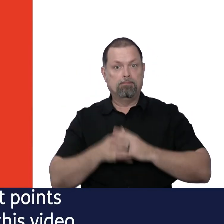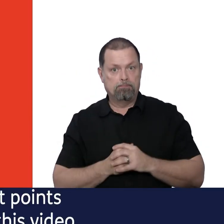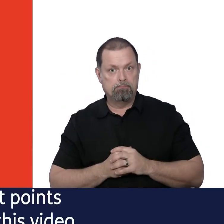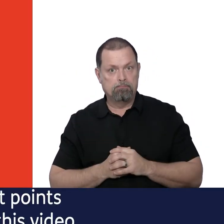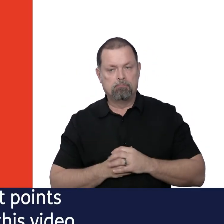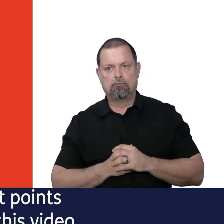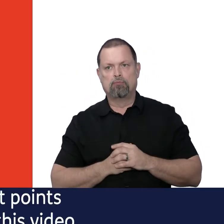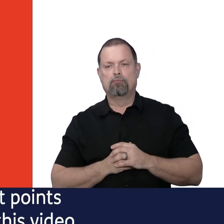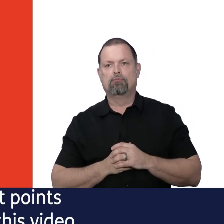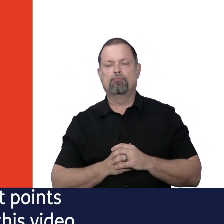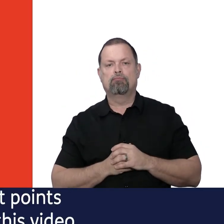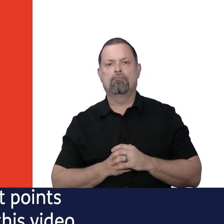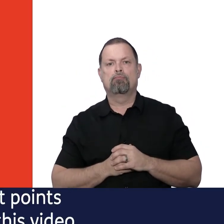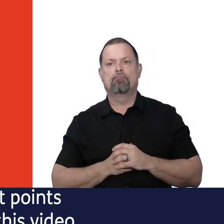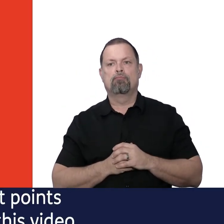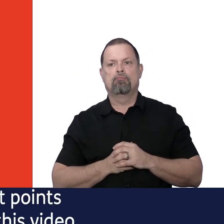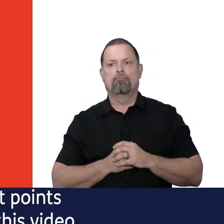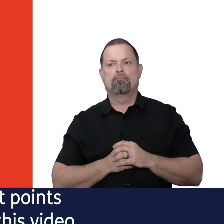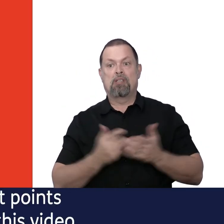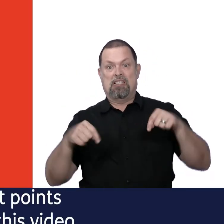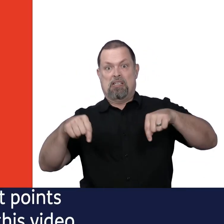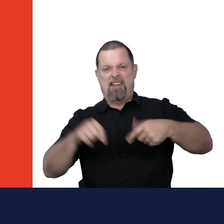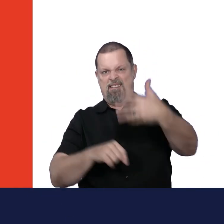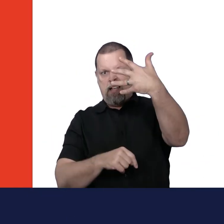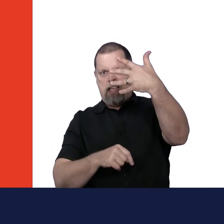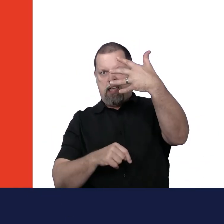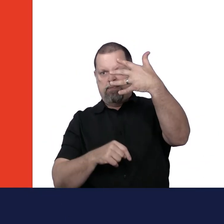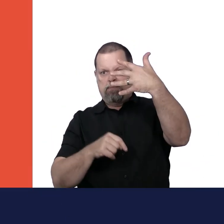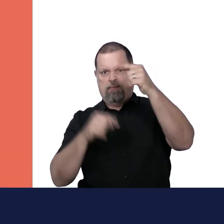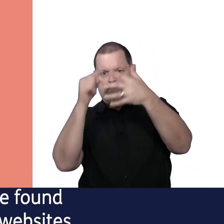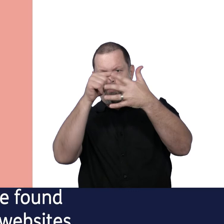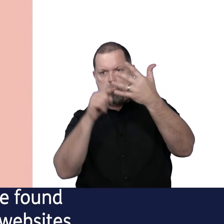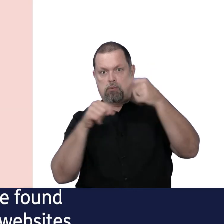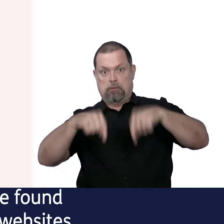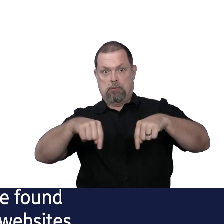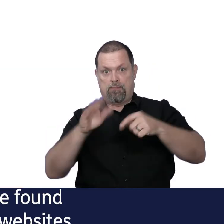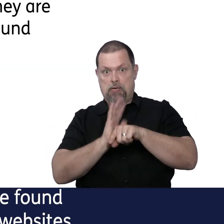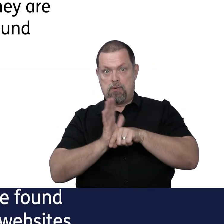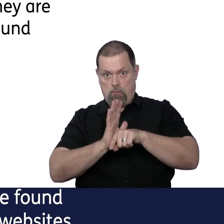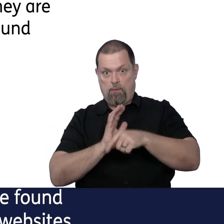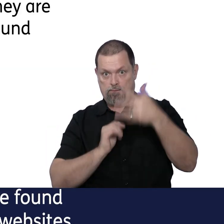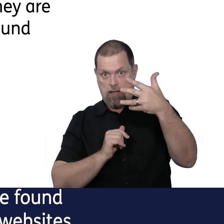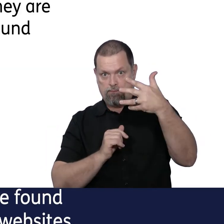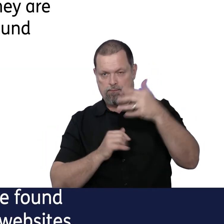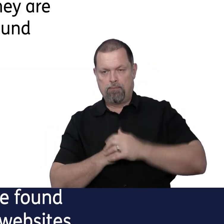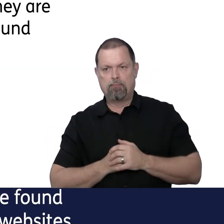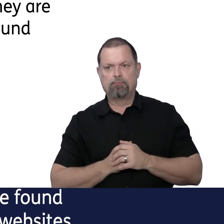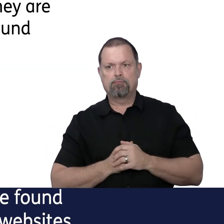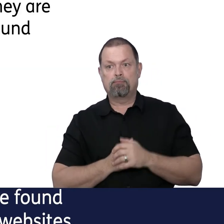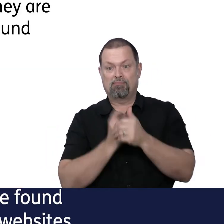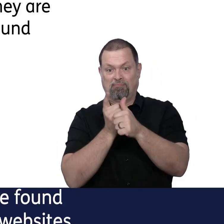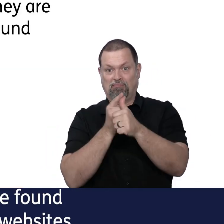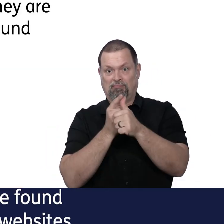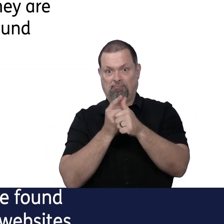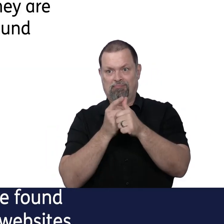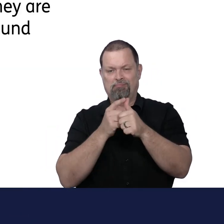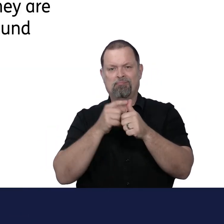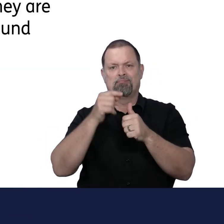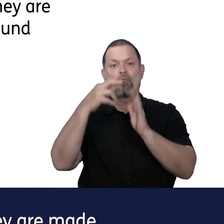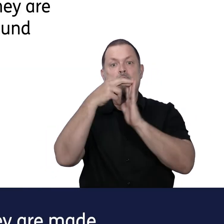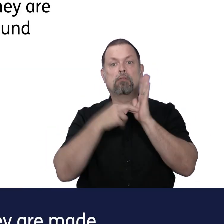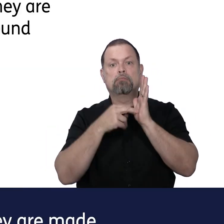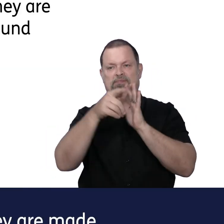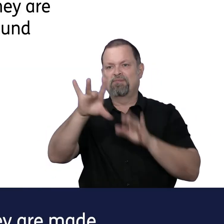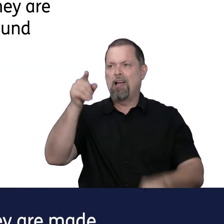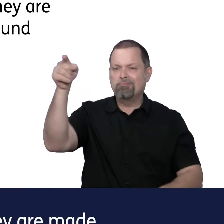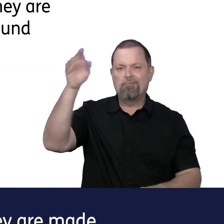Here are 5 important points to learn from watching this video. First, regulations can be found on federal government websites.